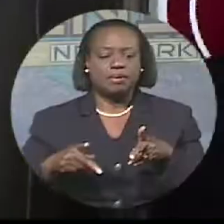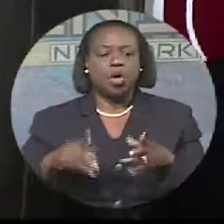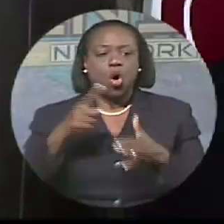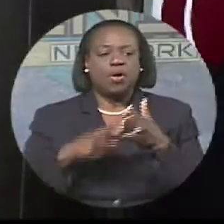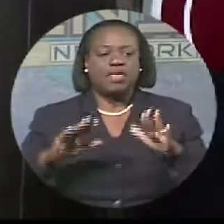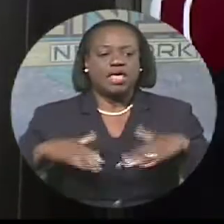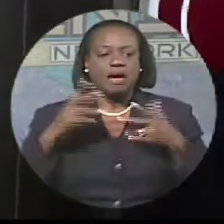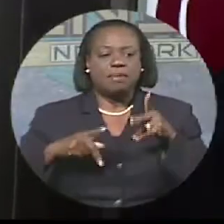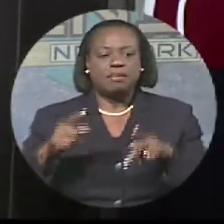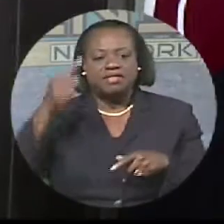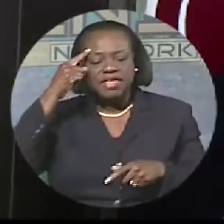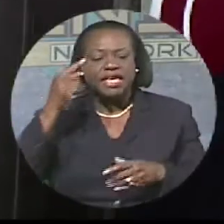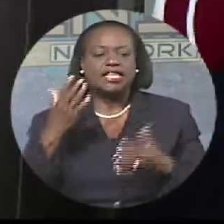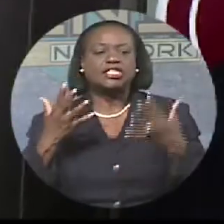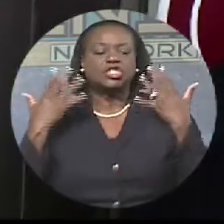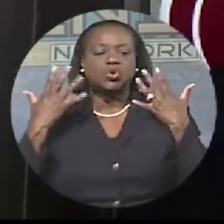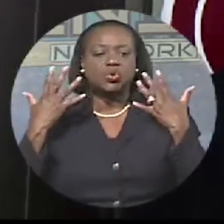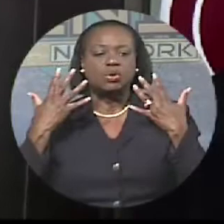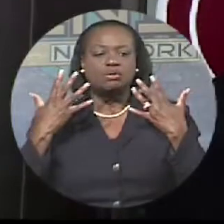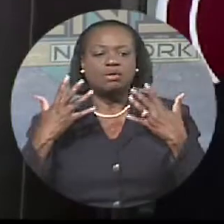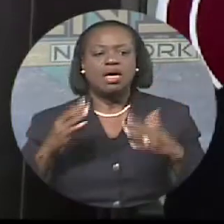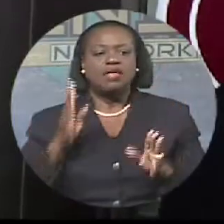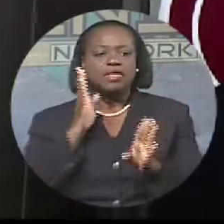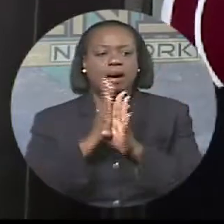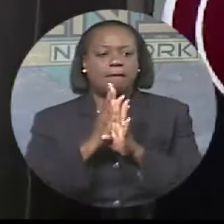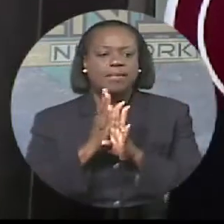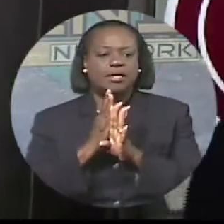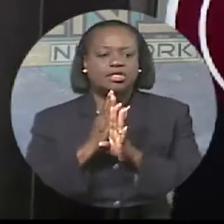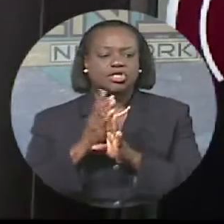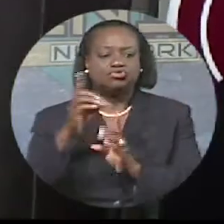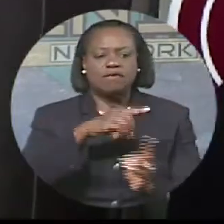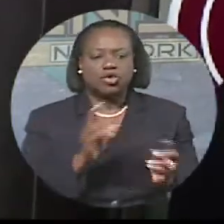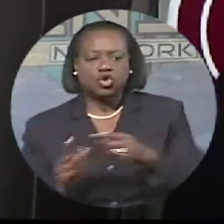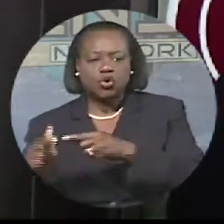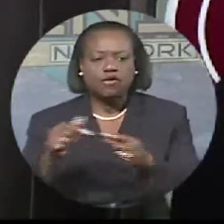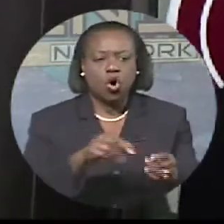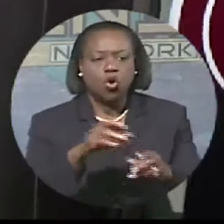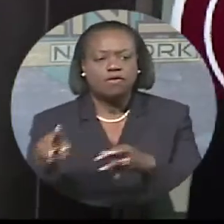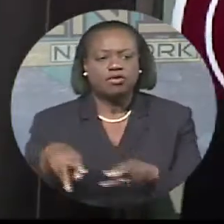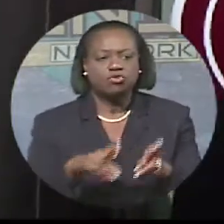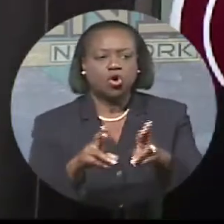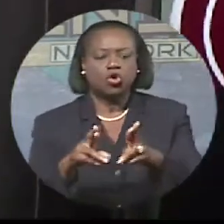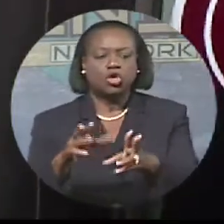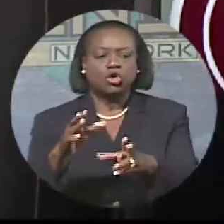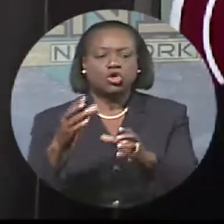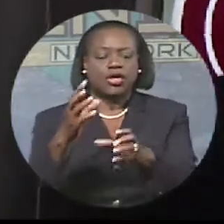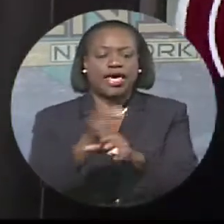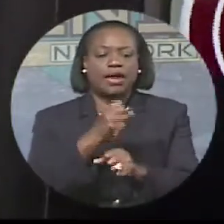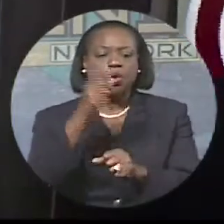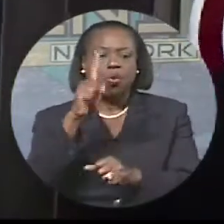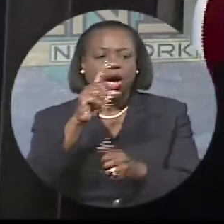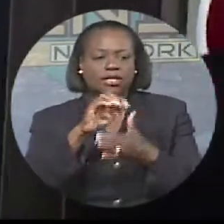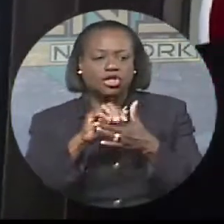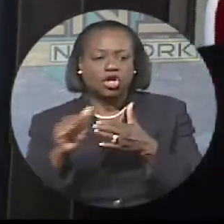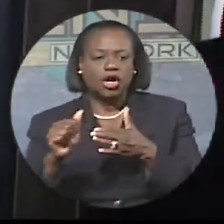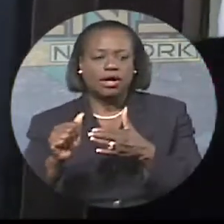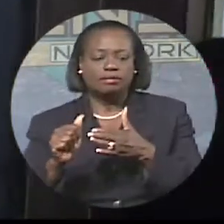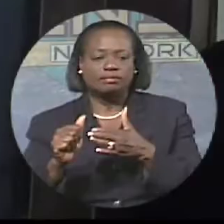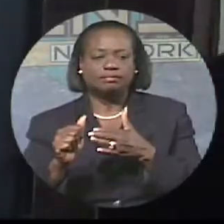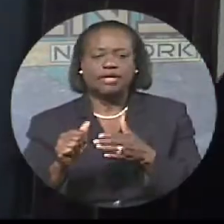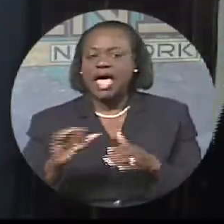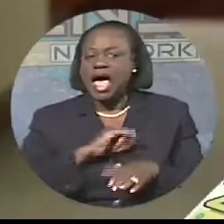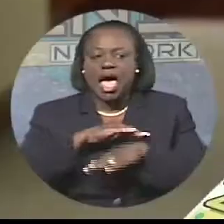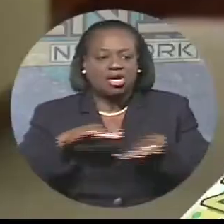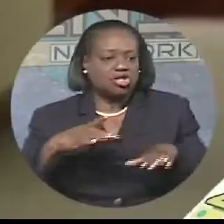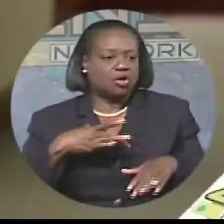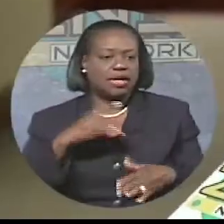whatnot. The bus drivers would swerve all over the road to catch a dollar. I mean, they barely almost knocking on people. I just don't